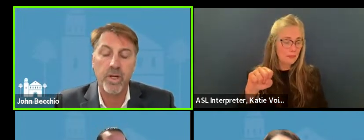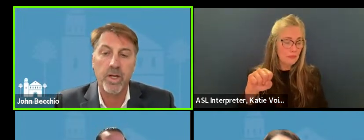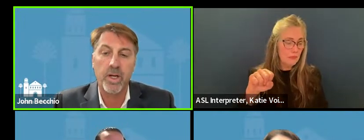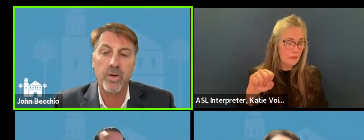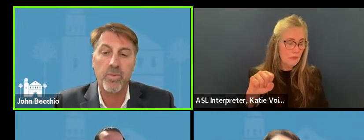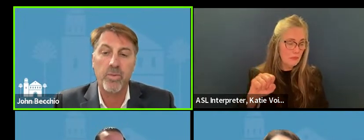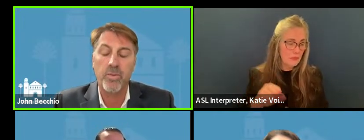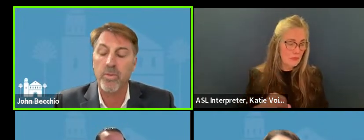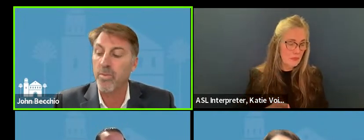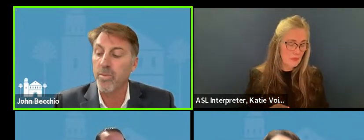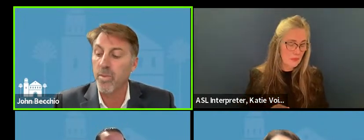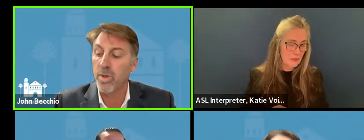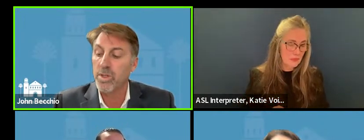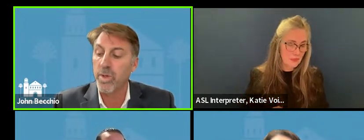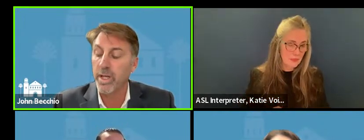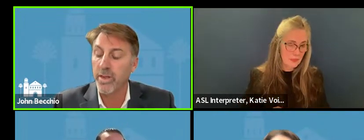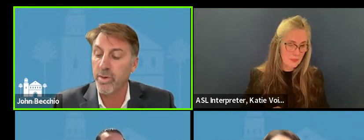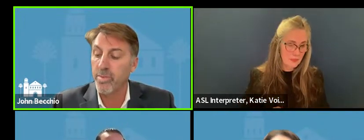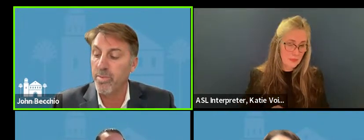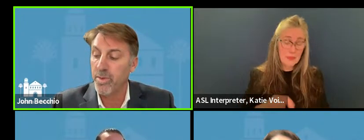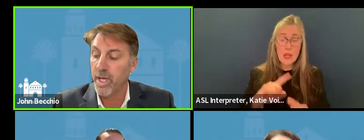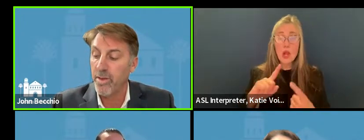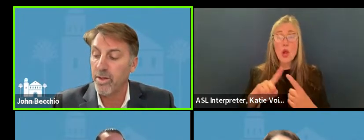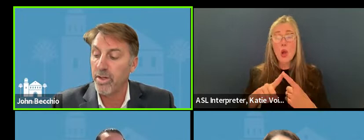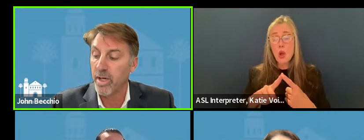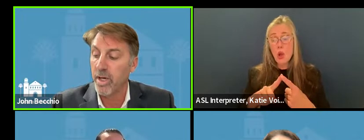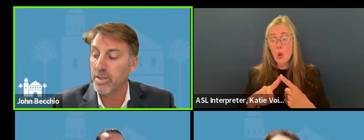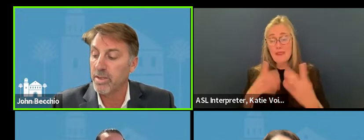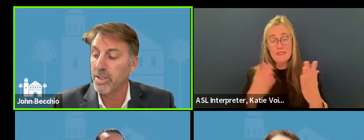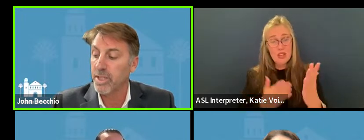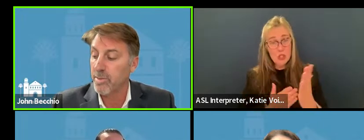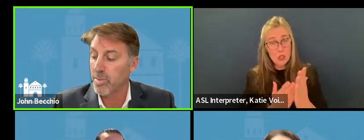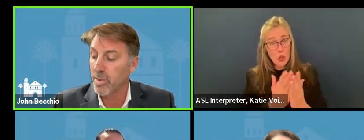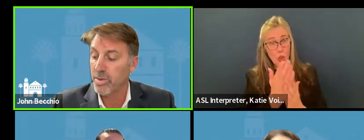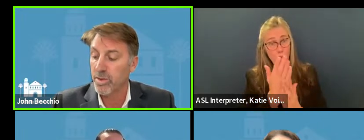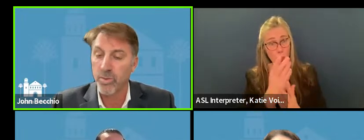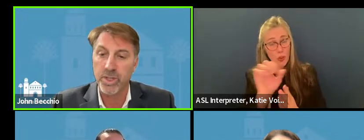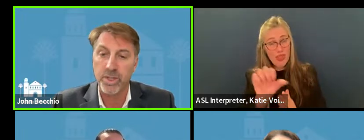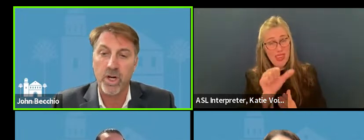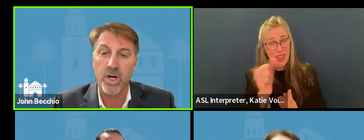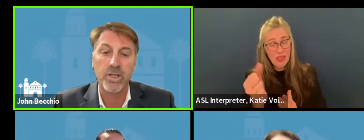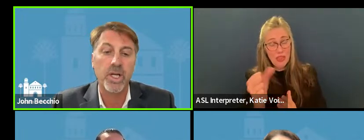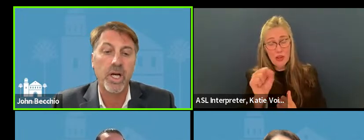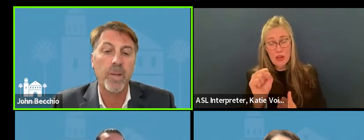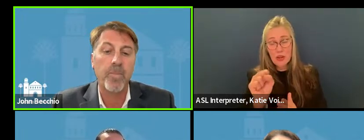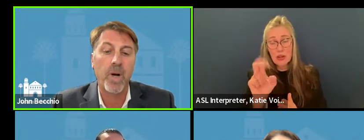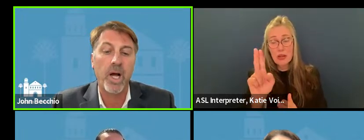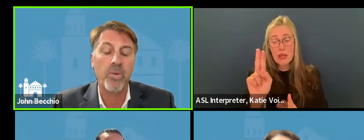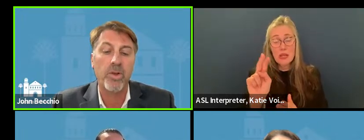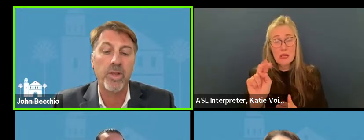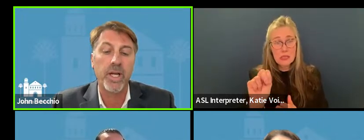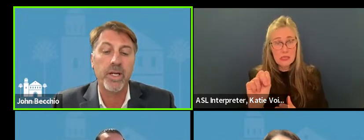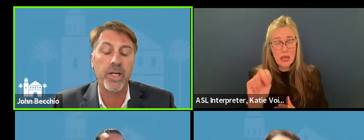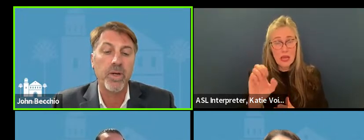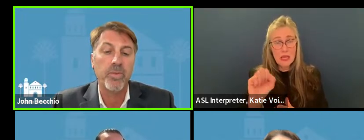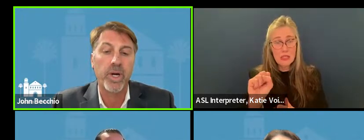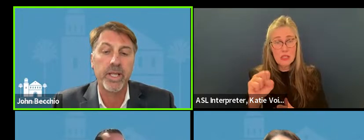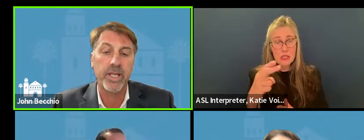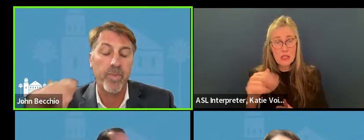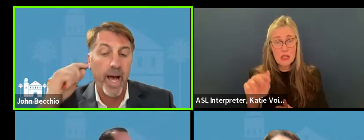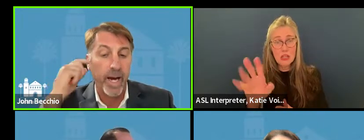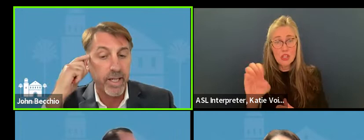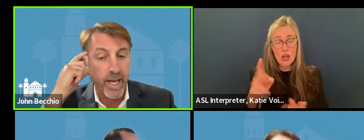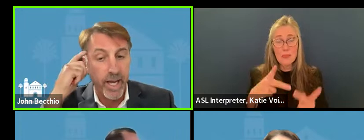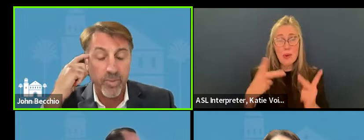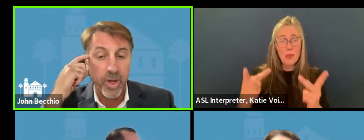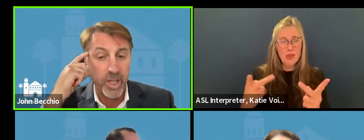just once we get through the other sunshine proposal, which is ours, I will then bring